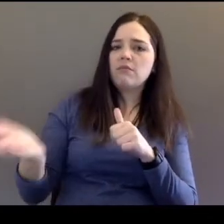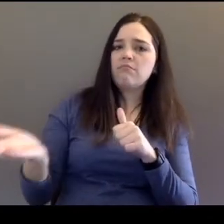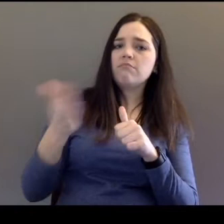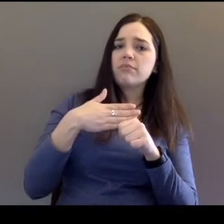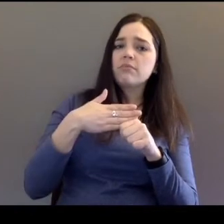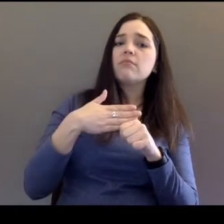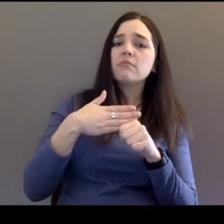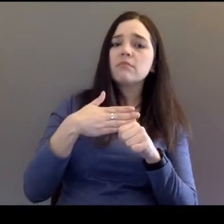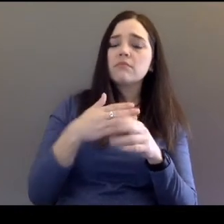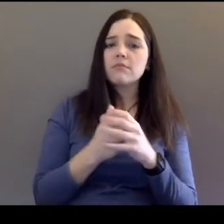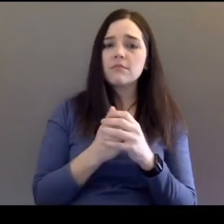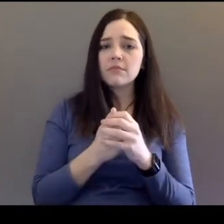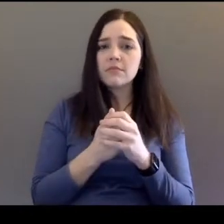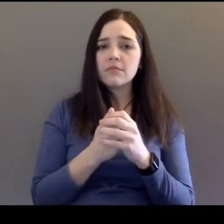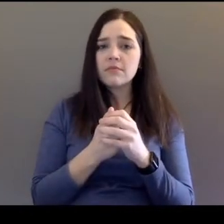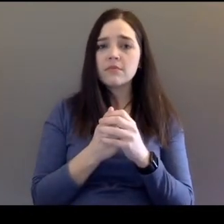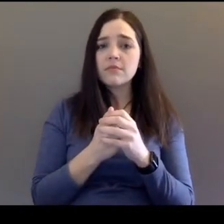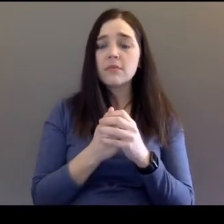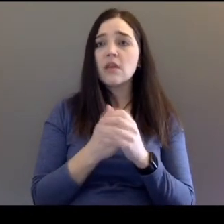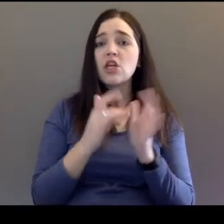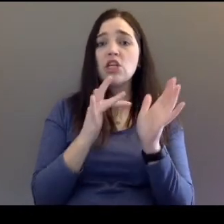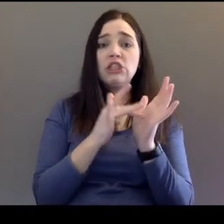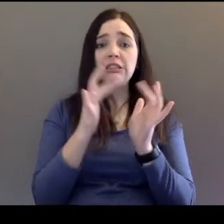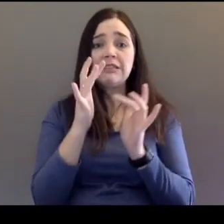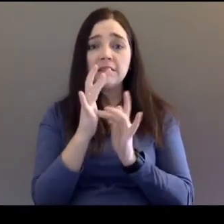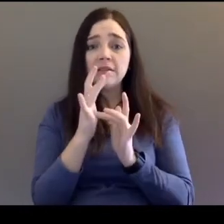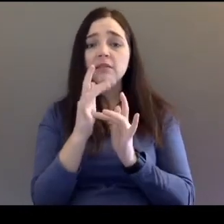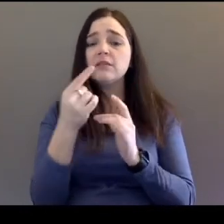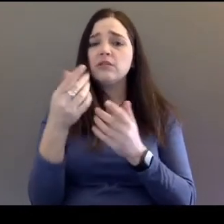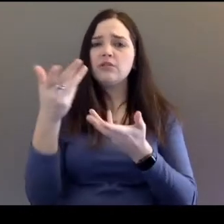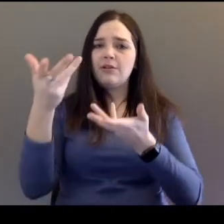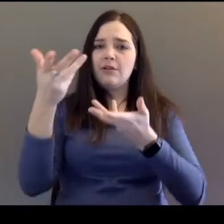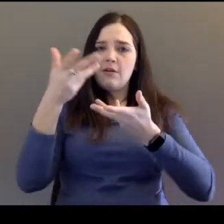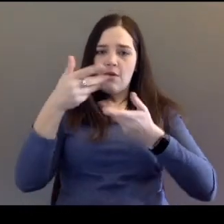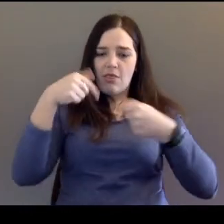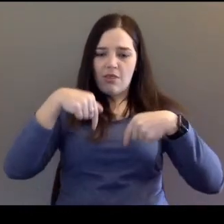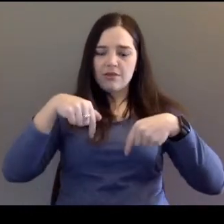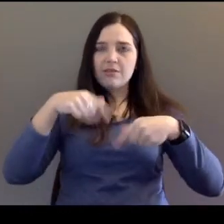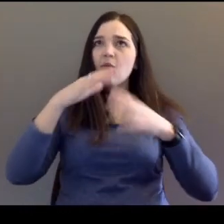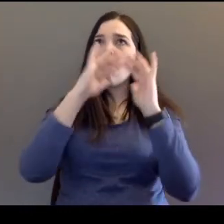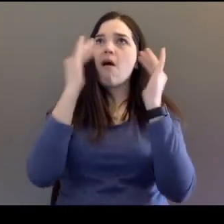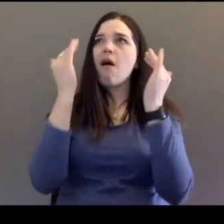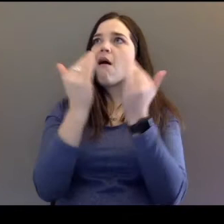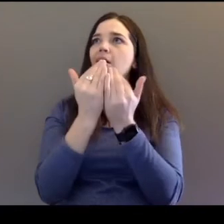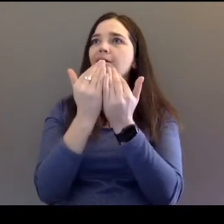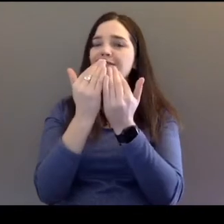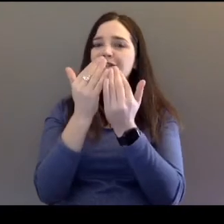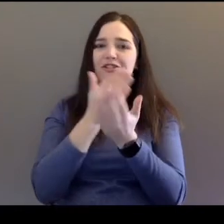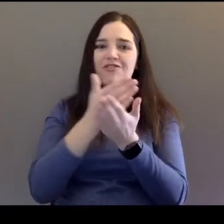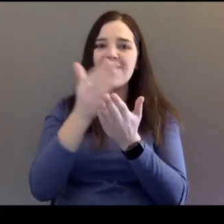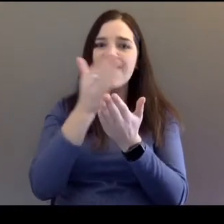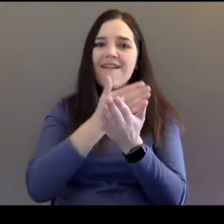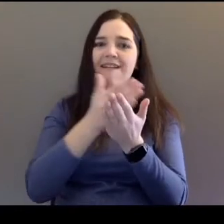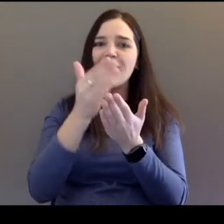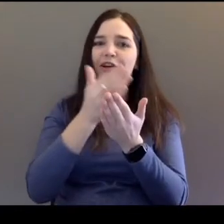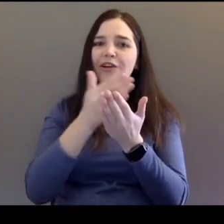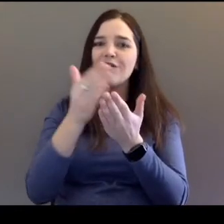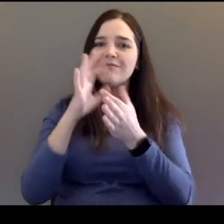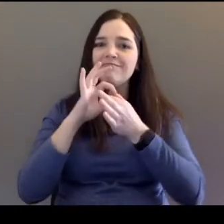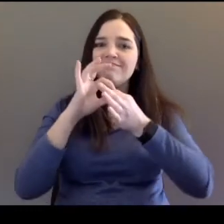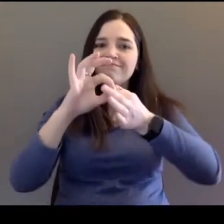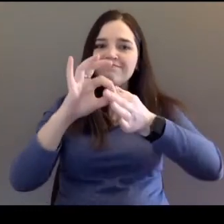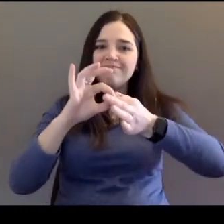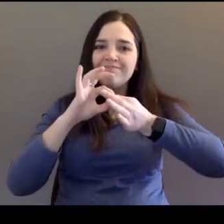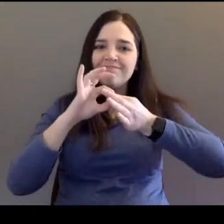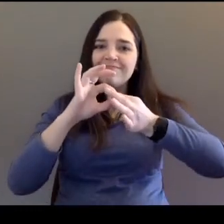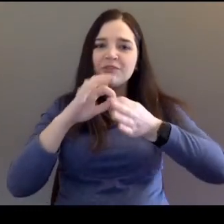beginning. And in Jesus Christ, you entered this world. You shared our lives in all their joys and, yes,